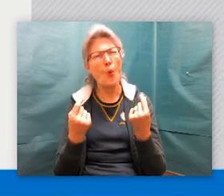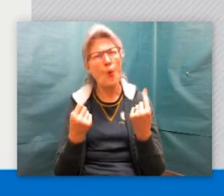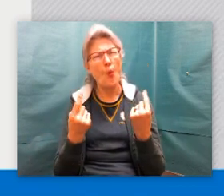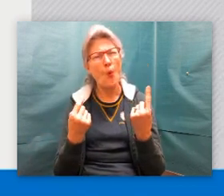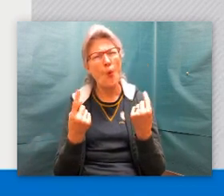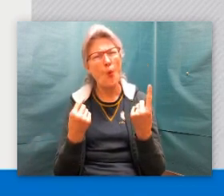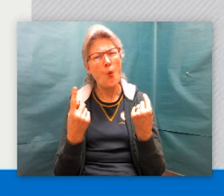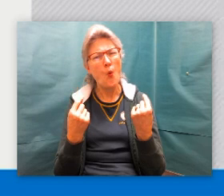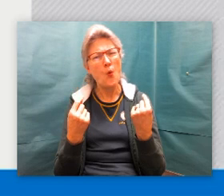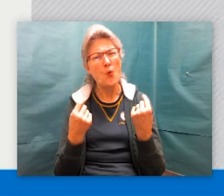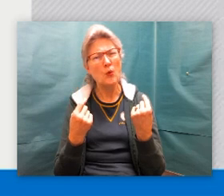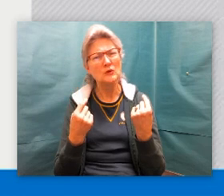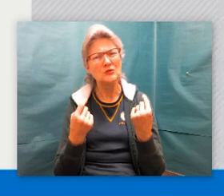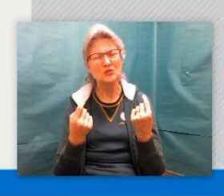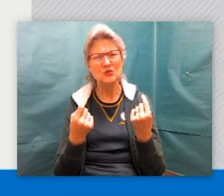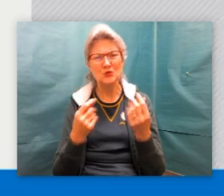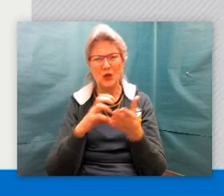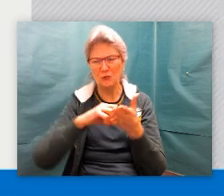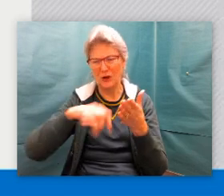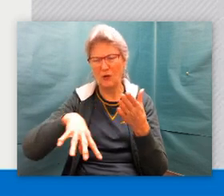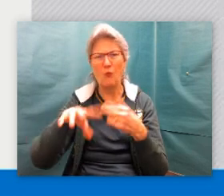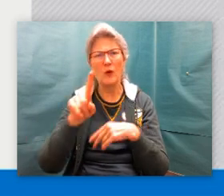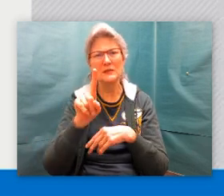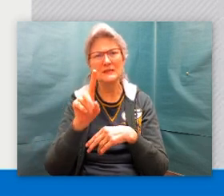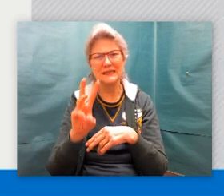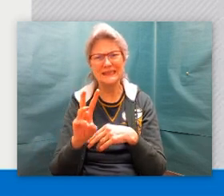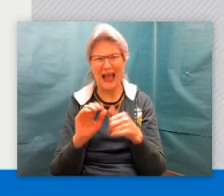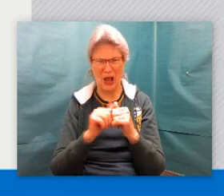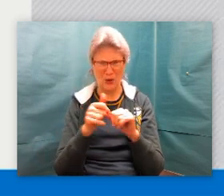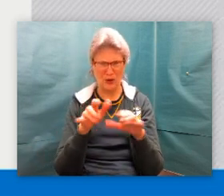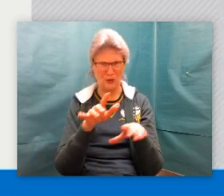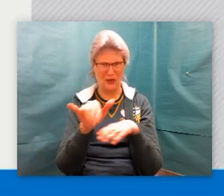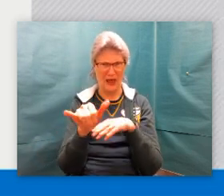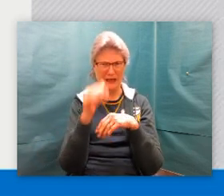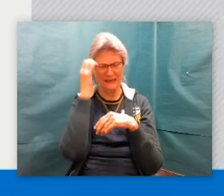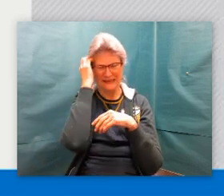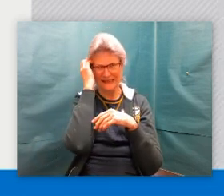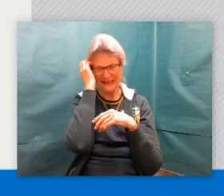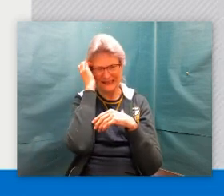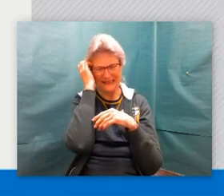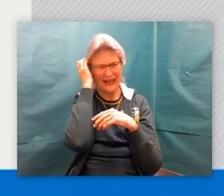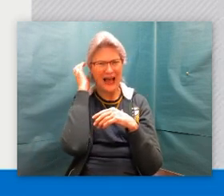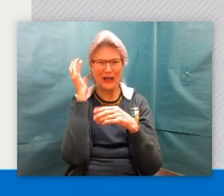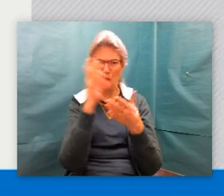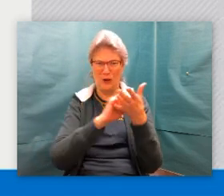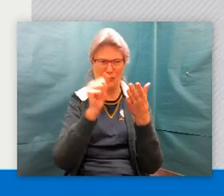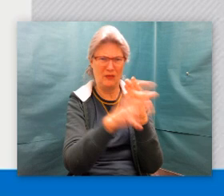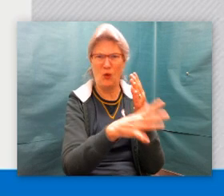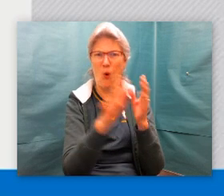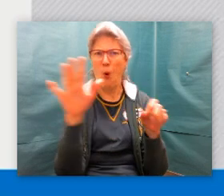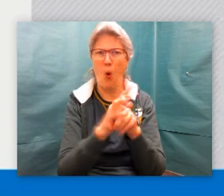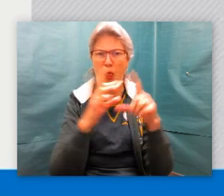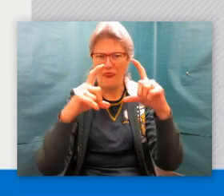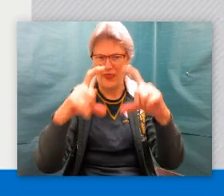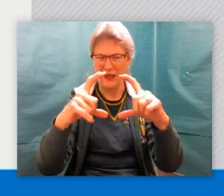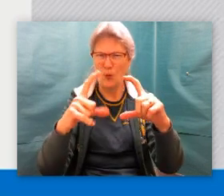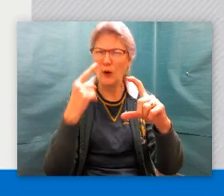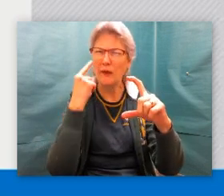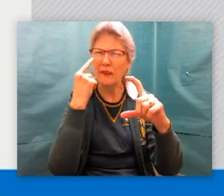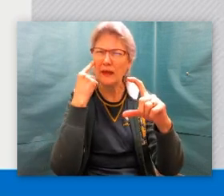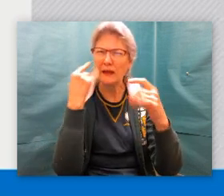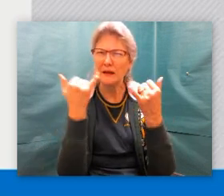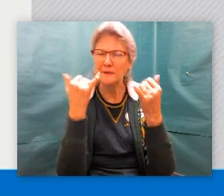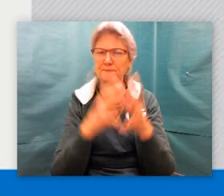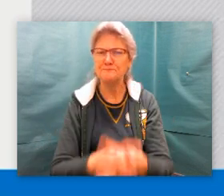do to get rid of this 1/6? How do I do that? I don't want to get rid of the whole thing. So what are you thinking right